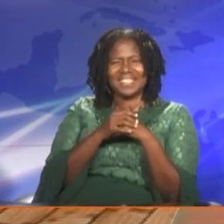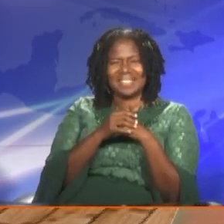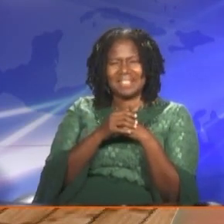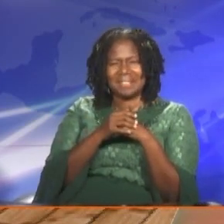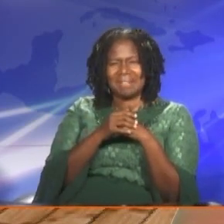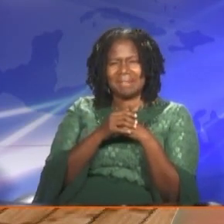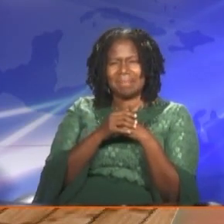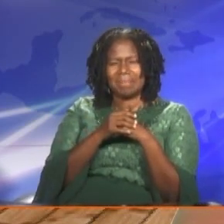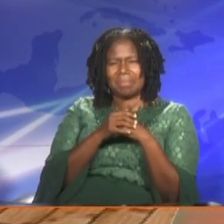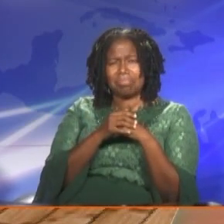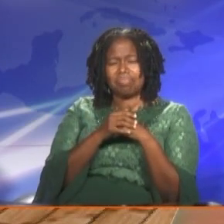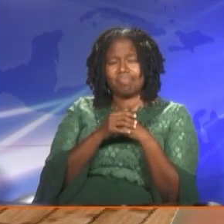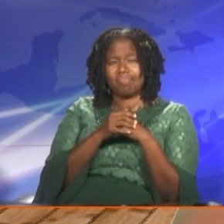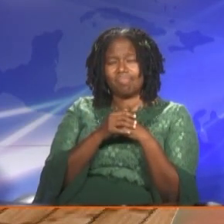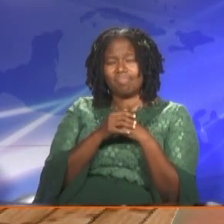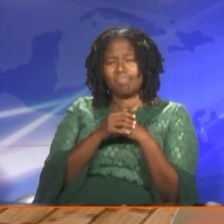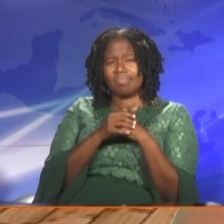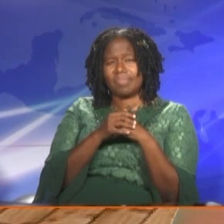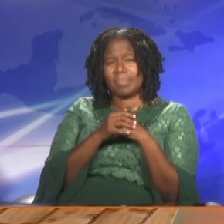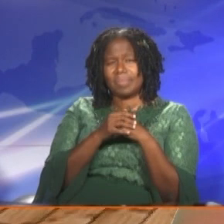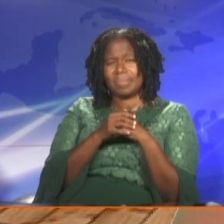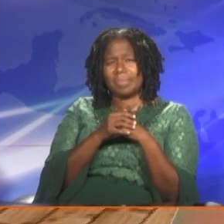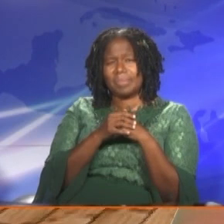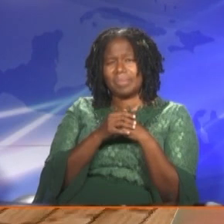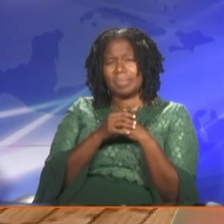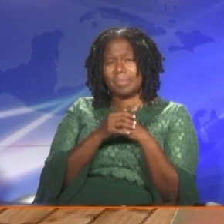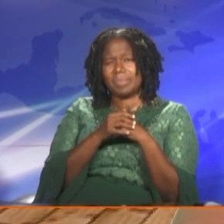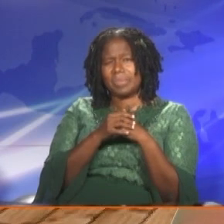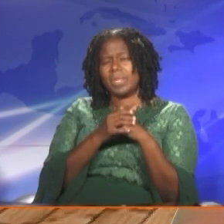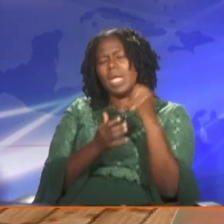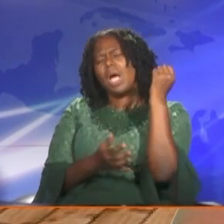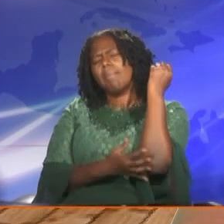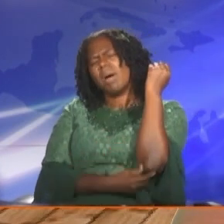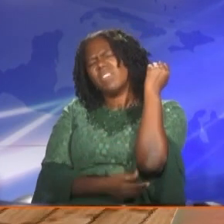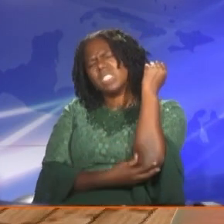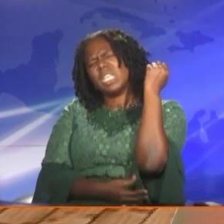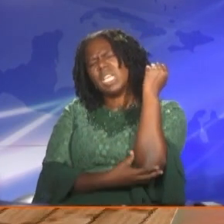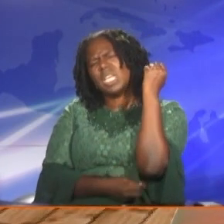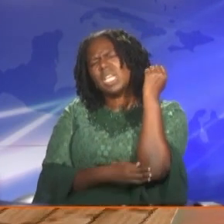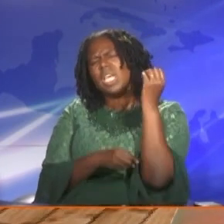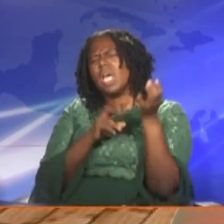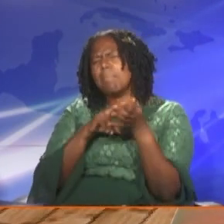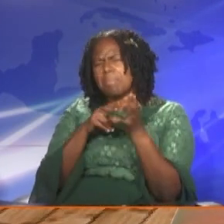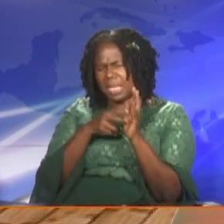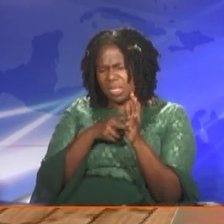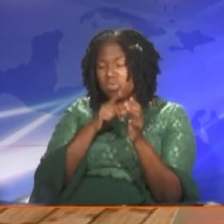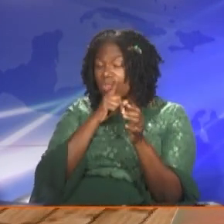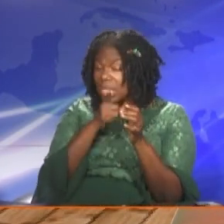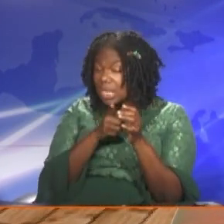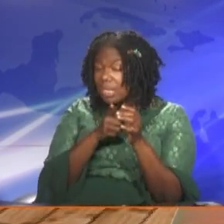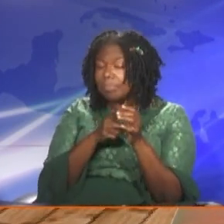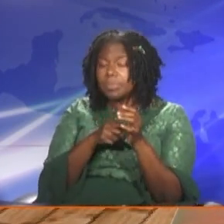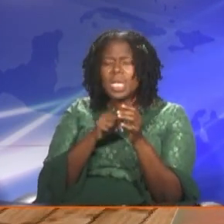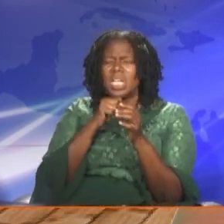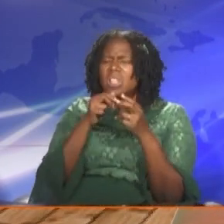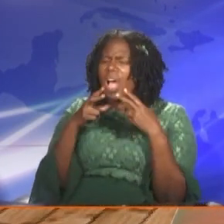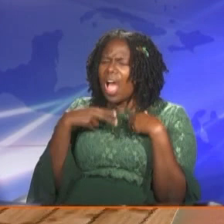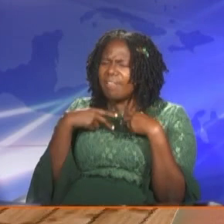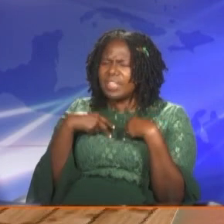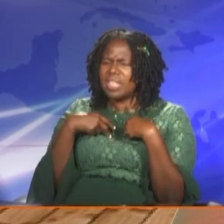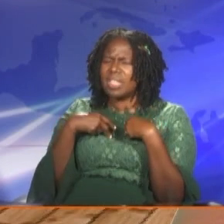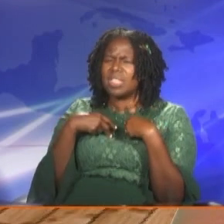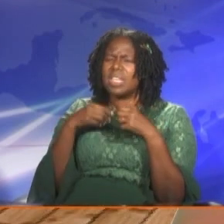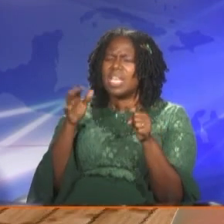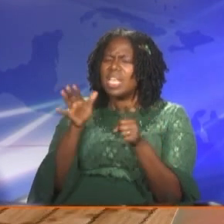Poverty on the whole is a deprivation of well-being. And for children, it's different